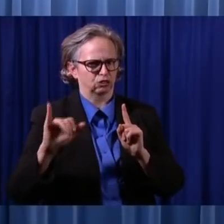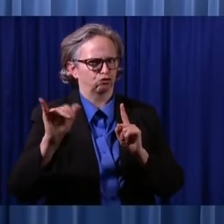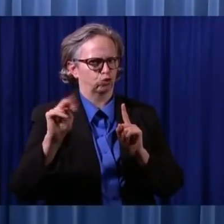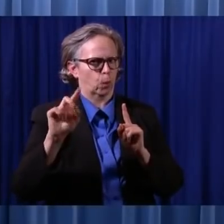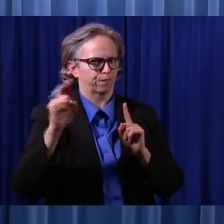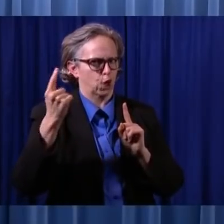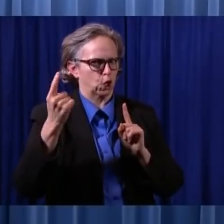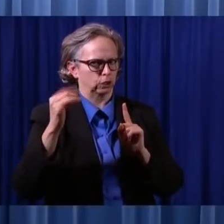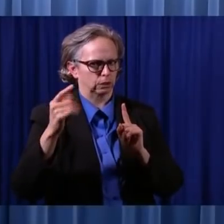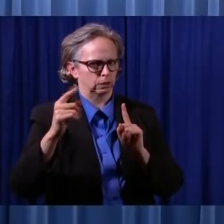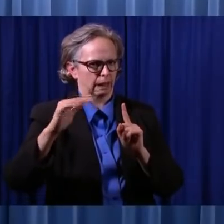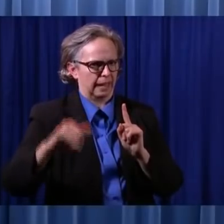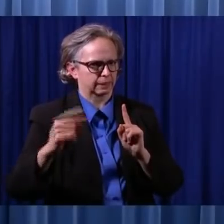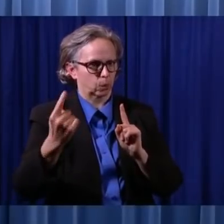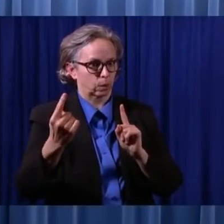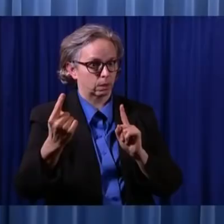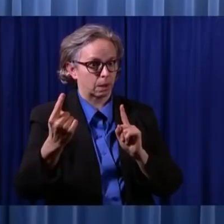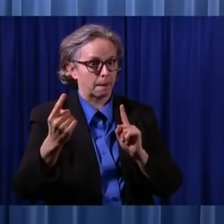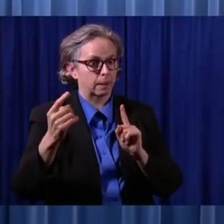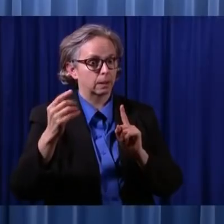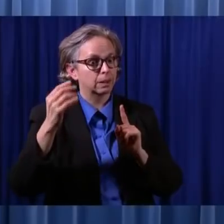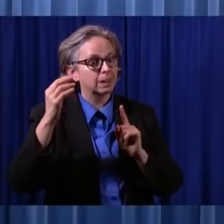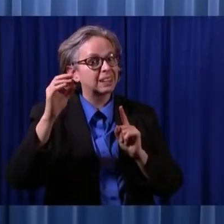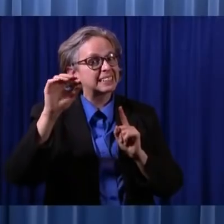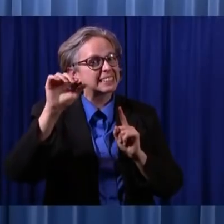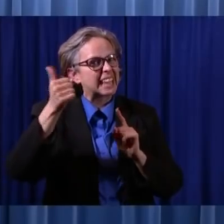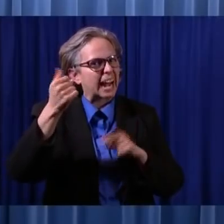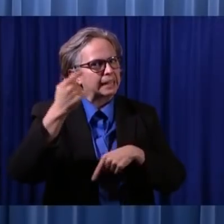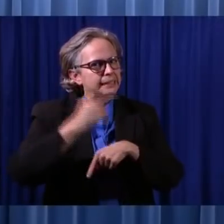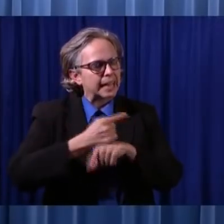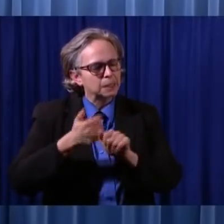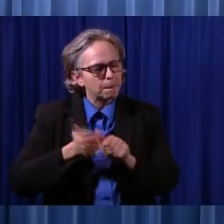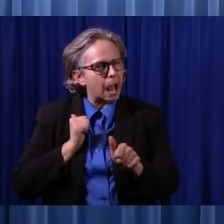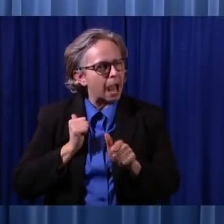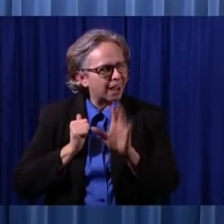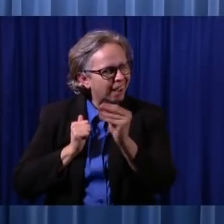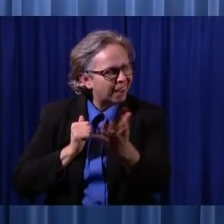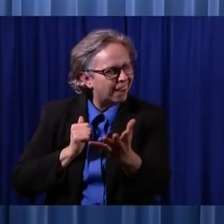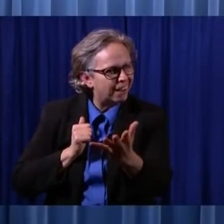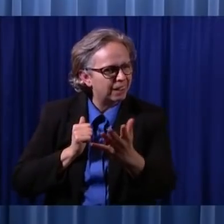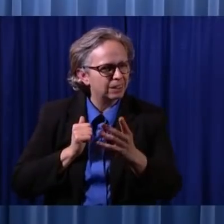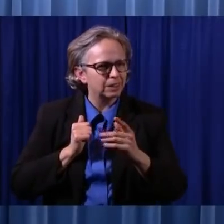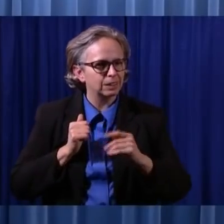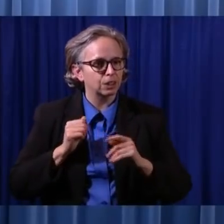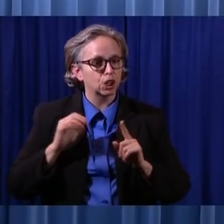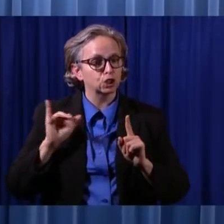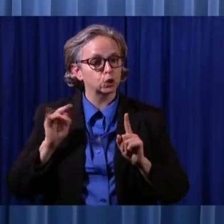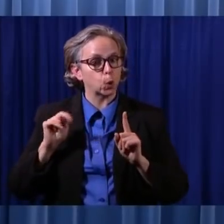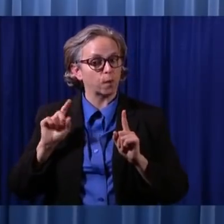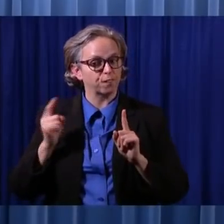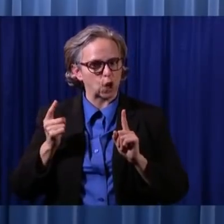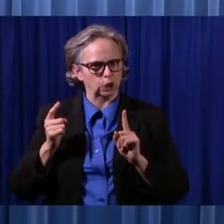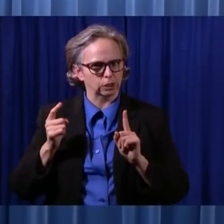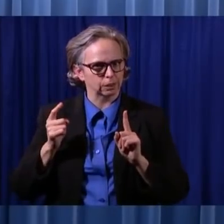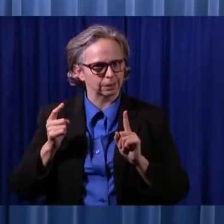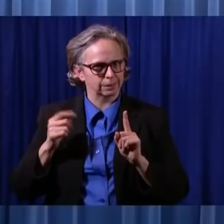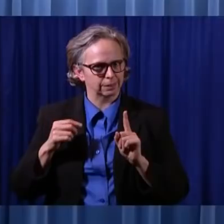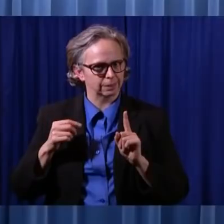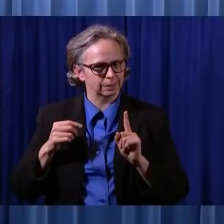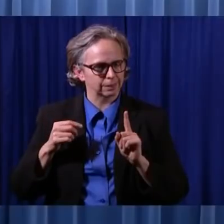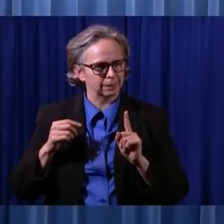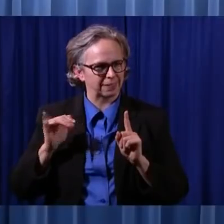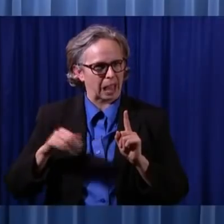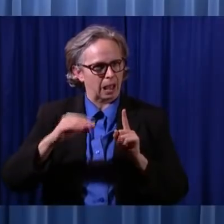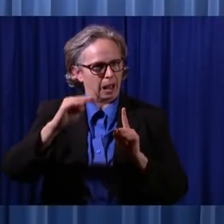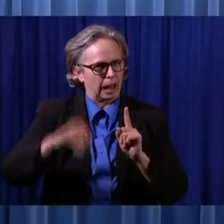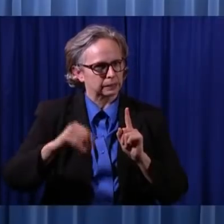days, always 10 days behind. So June 1st, slightly statewide less than 1. That's the